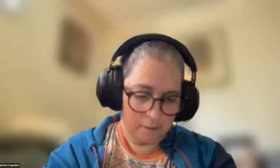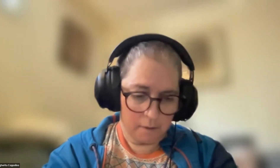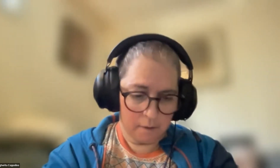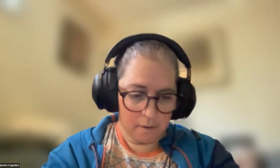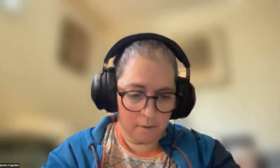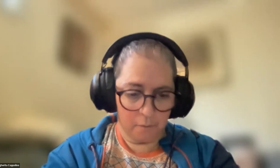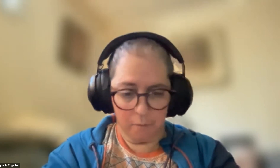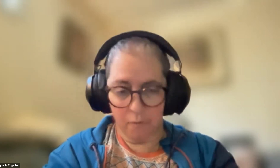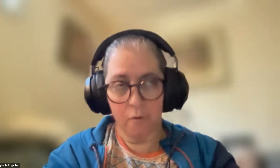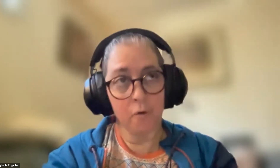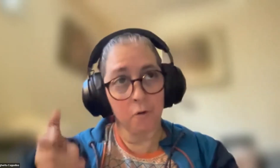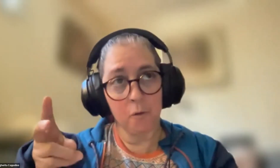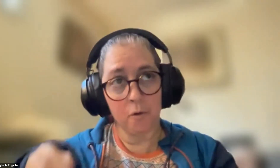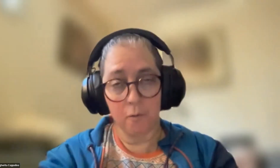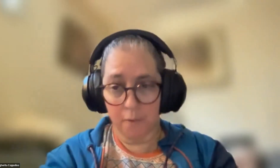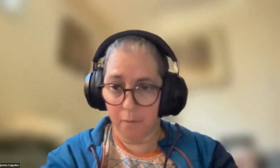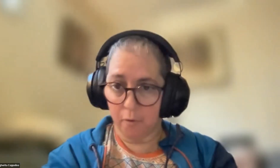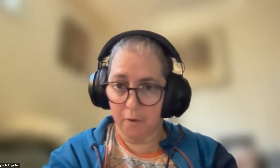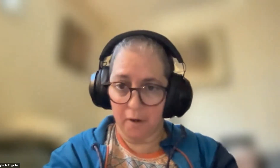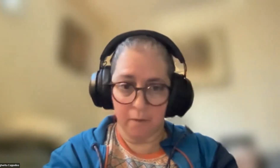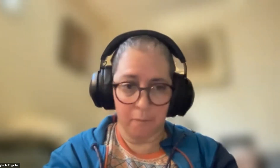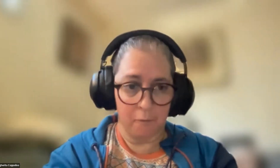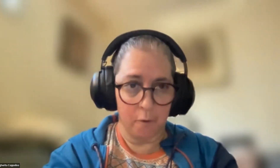and because we've got two more